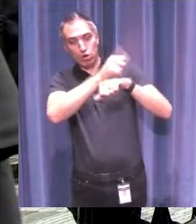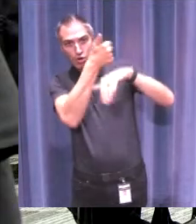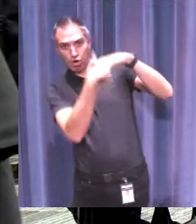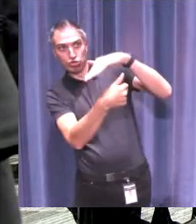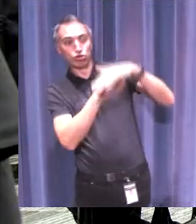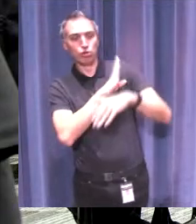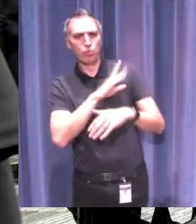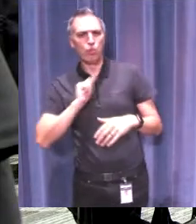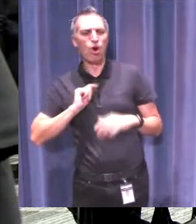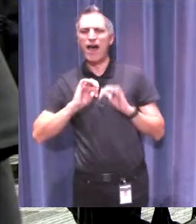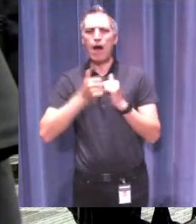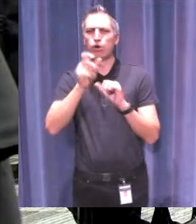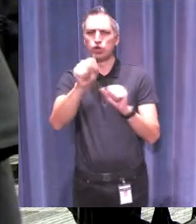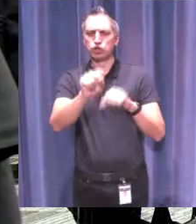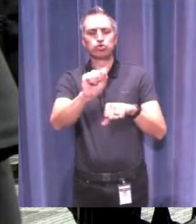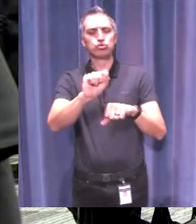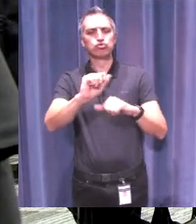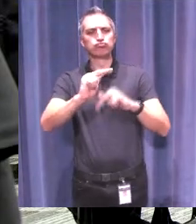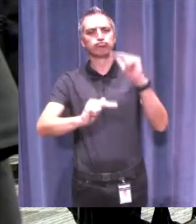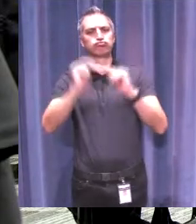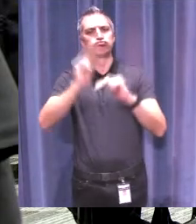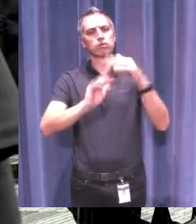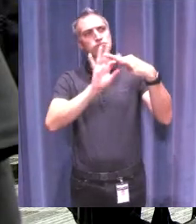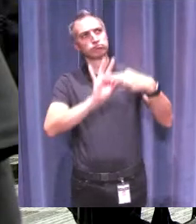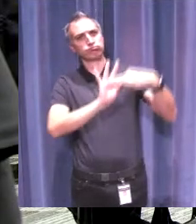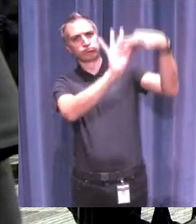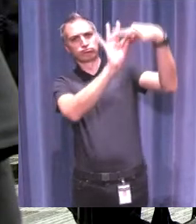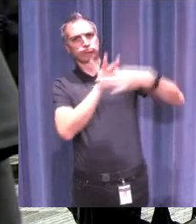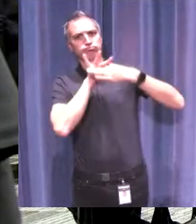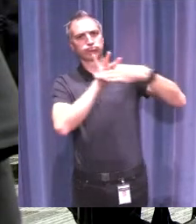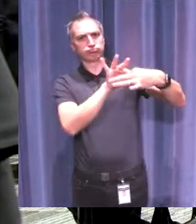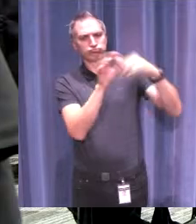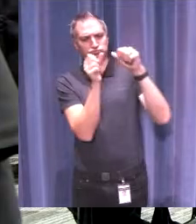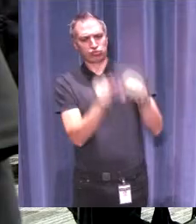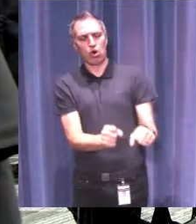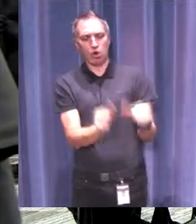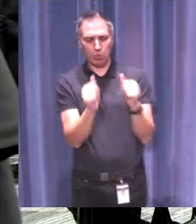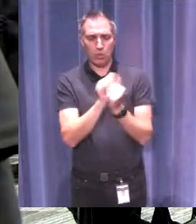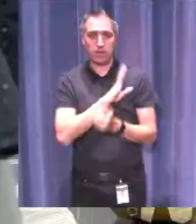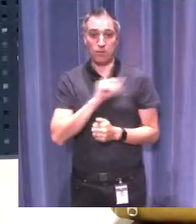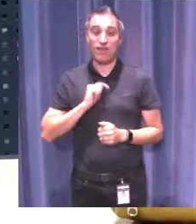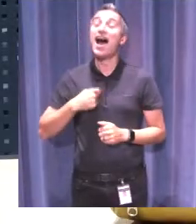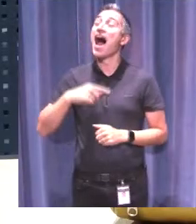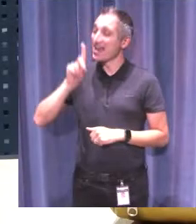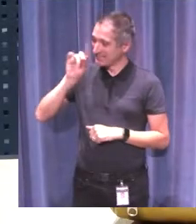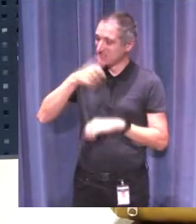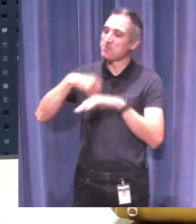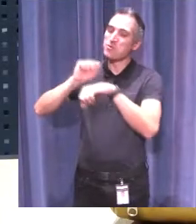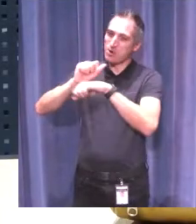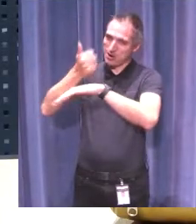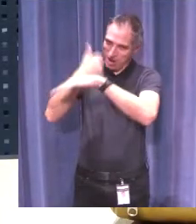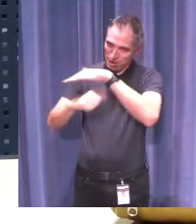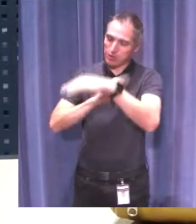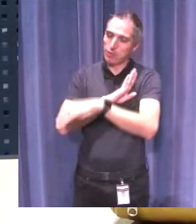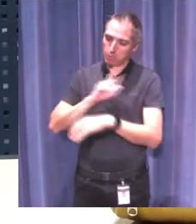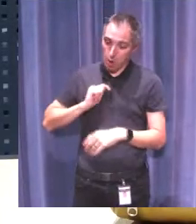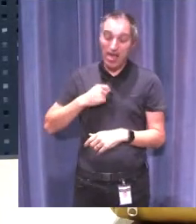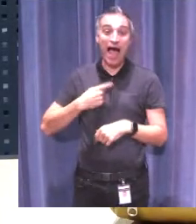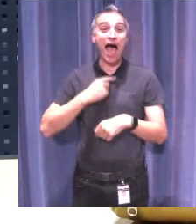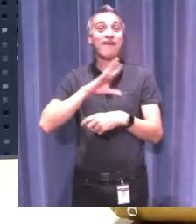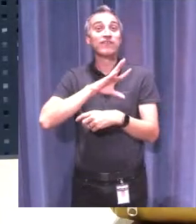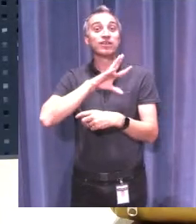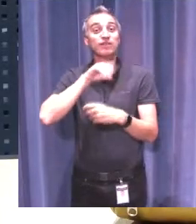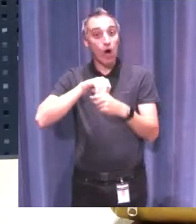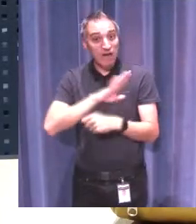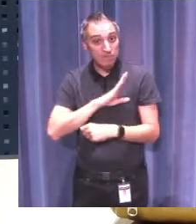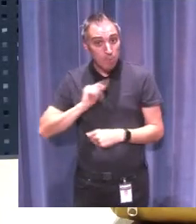build a strong working relationship with the Board of Trustees? Okay, well, I've reported to boards, I have been on boards, and I've been president